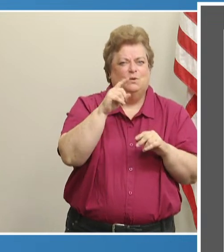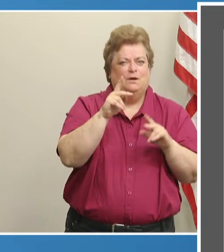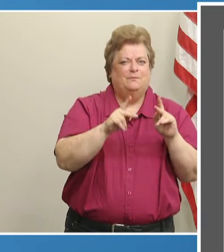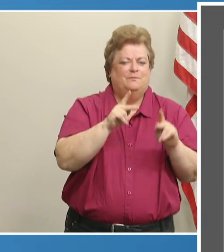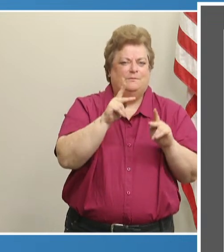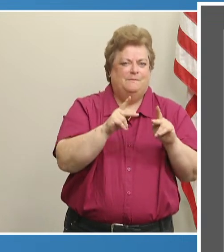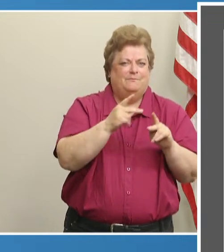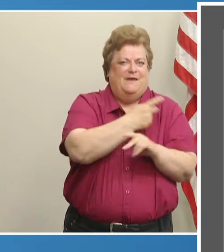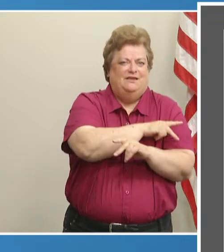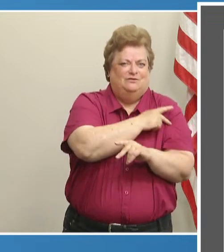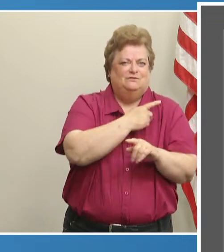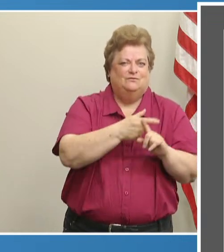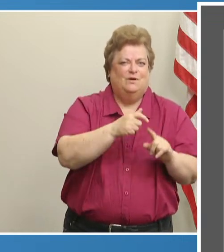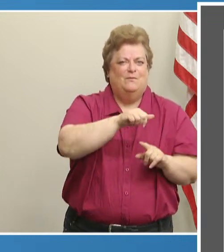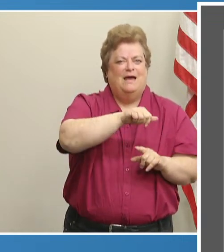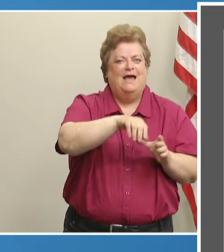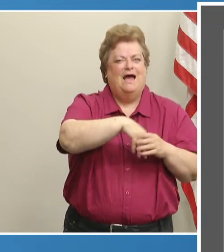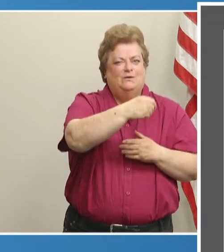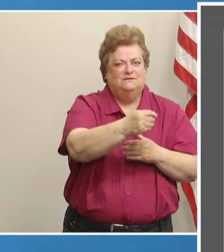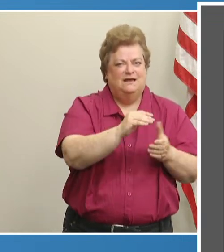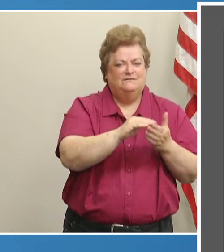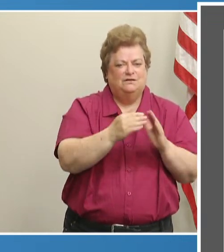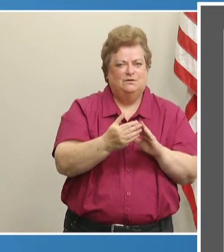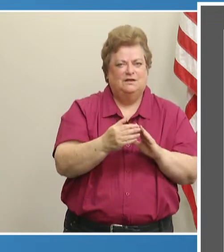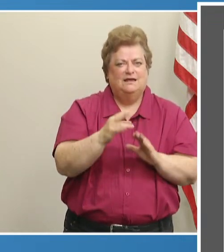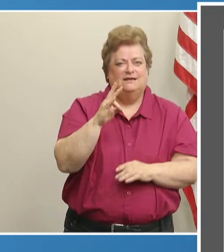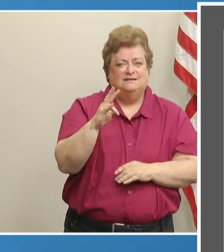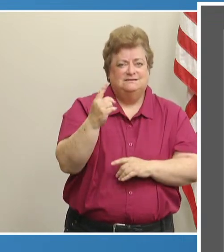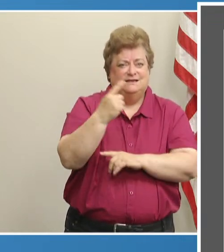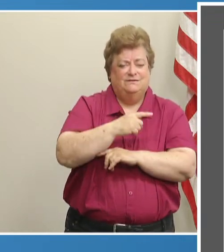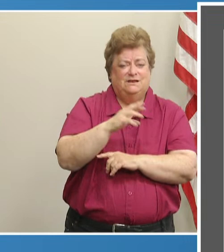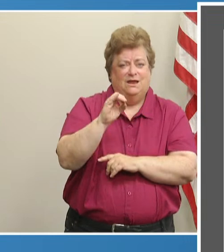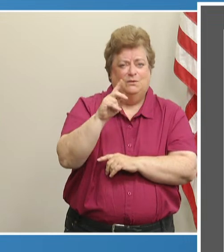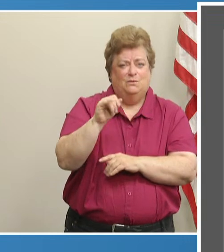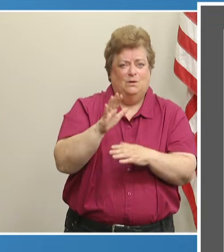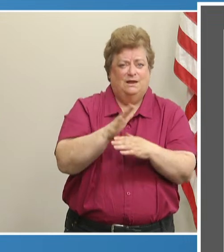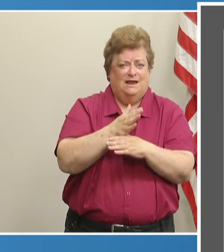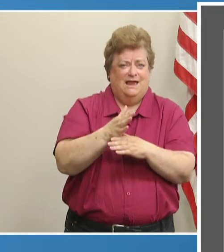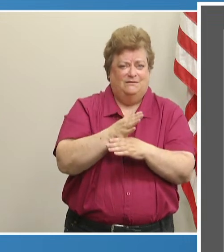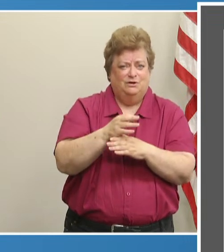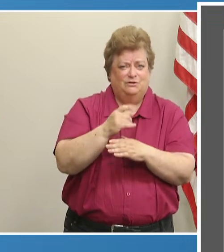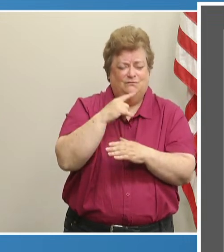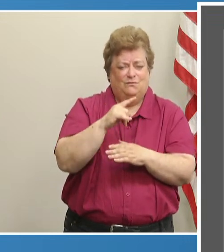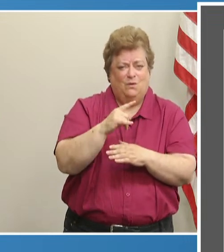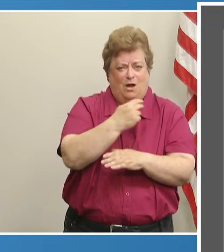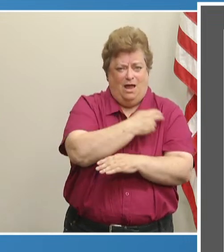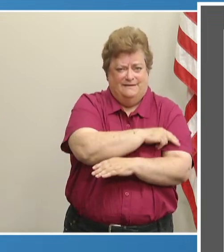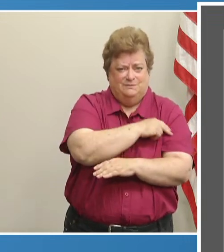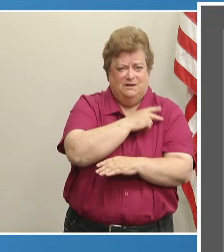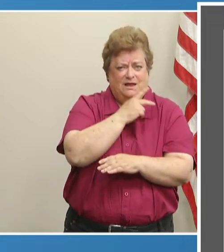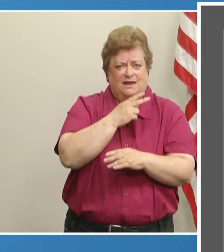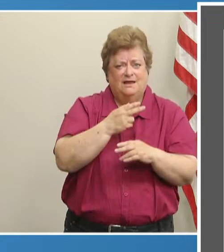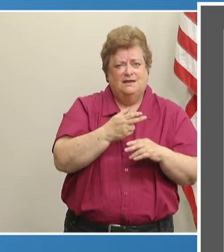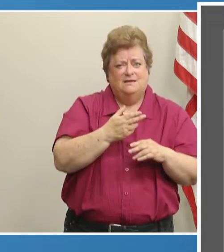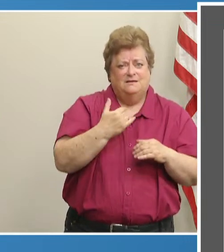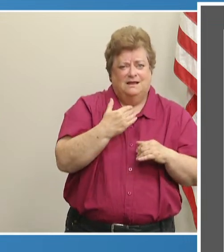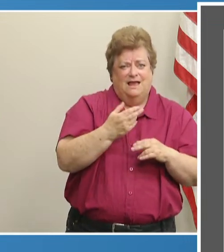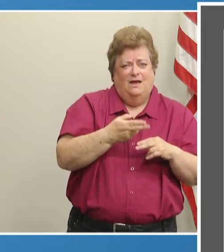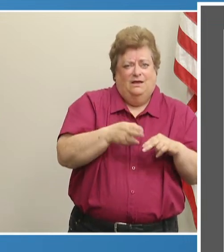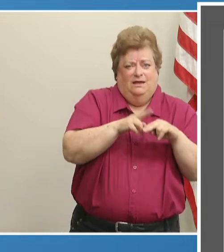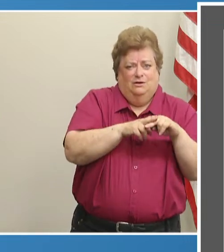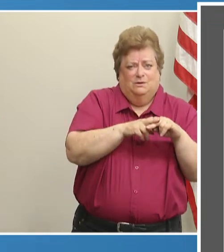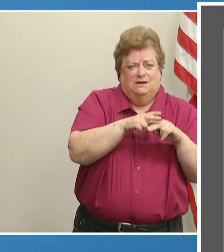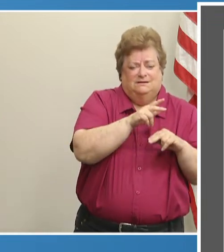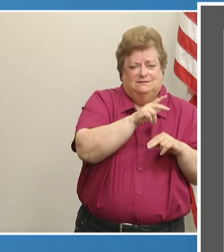other communities. The 7-day rolling average of local hospitalizations increased from about 25 the